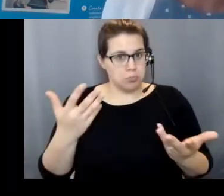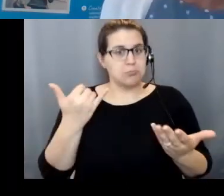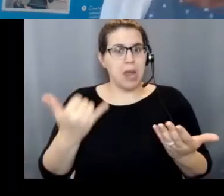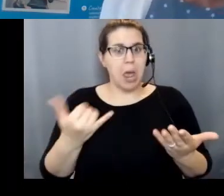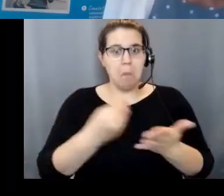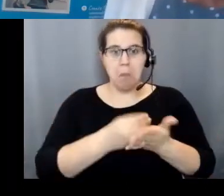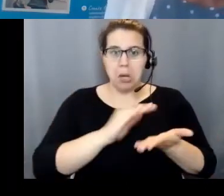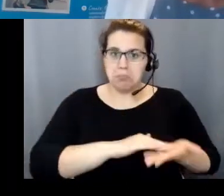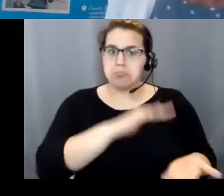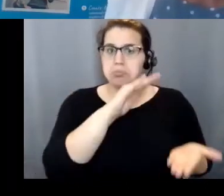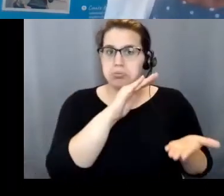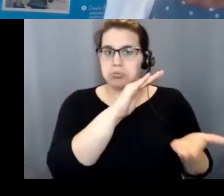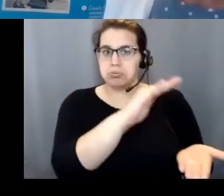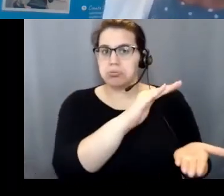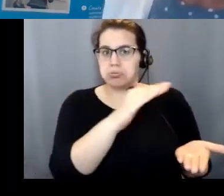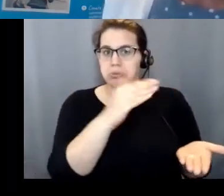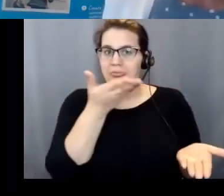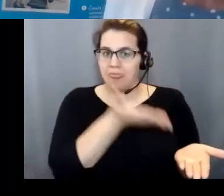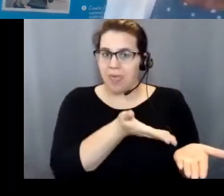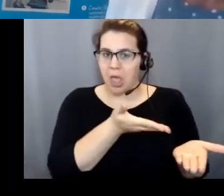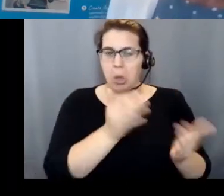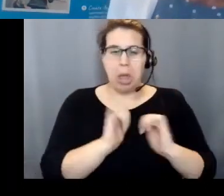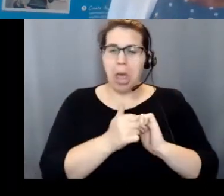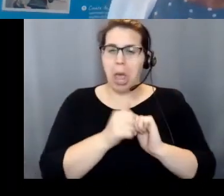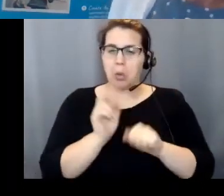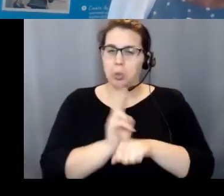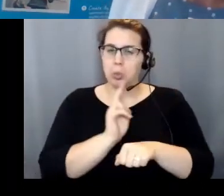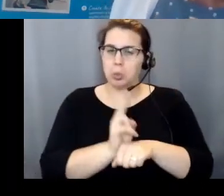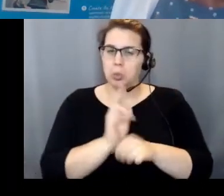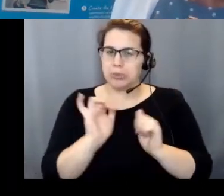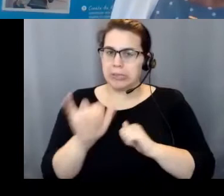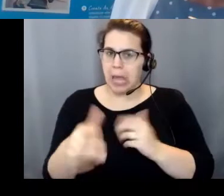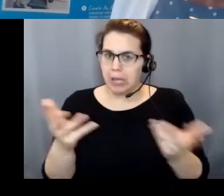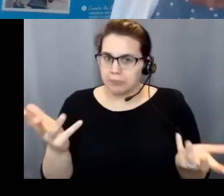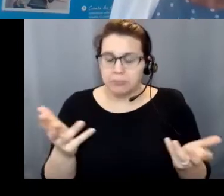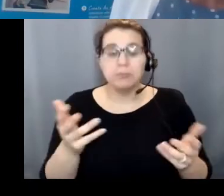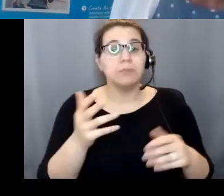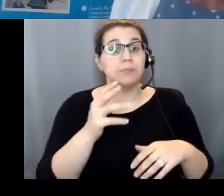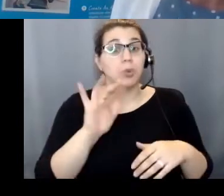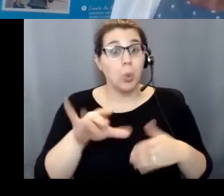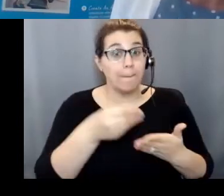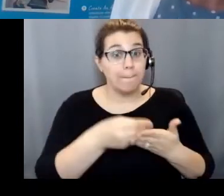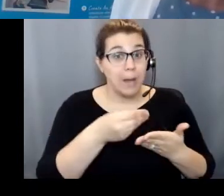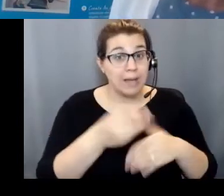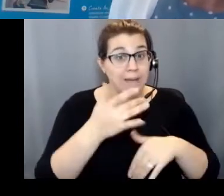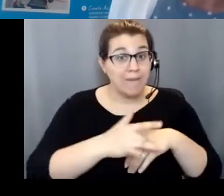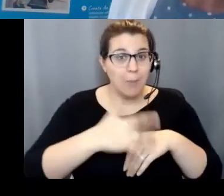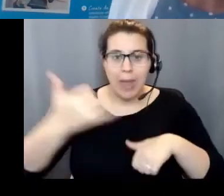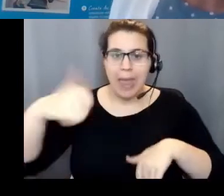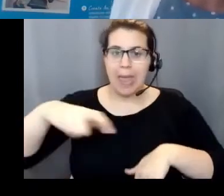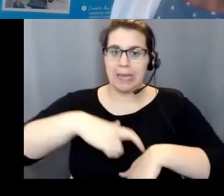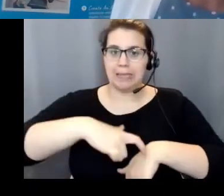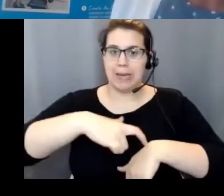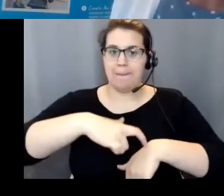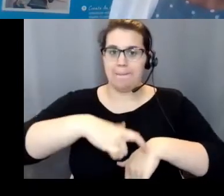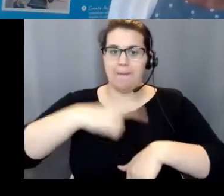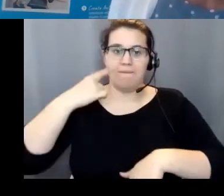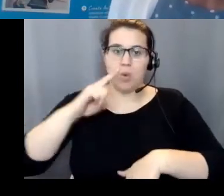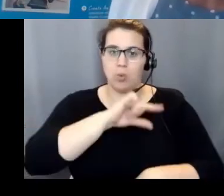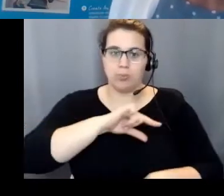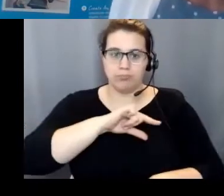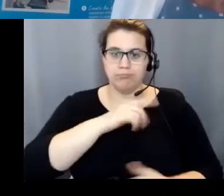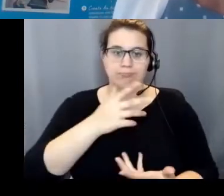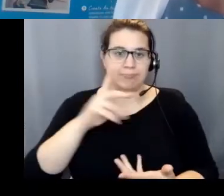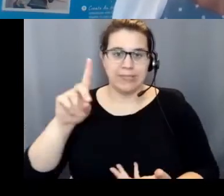So the money in an ABLE account, they're available for use at any time to pay for qualified disability expenses.